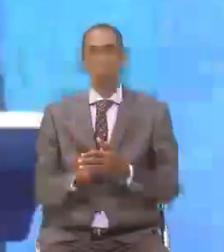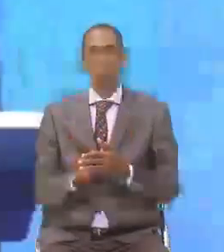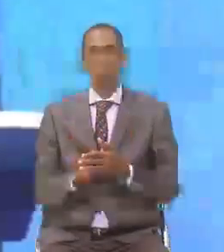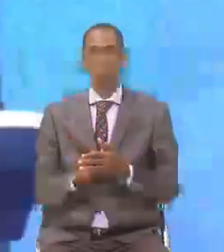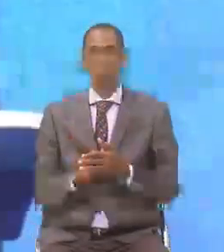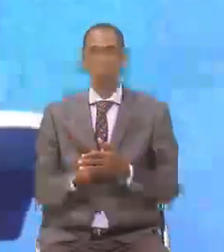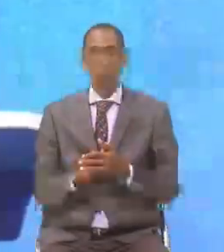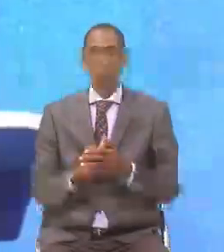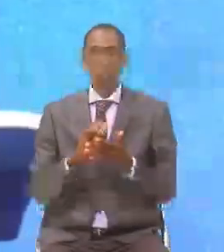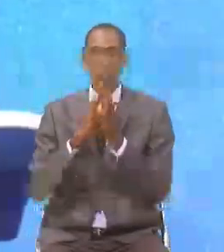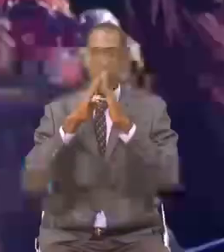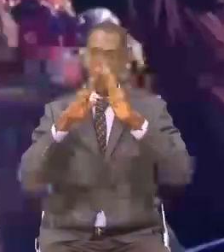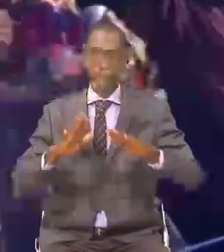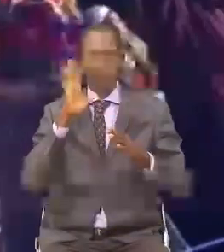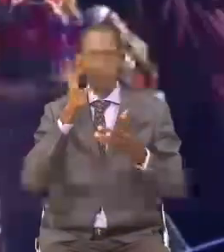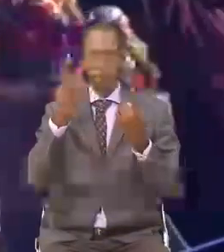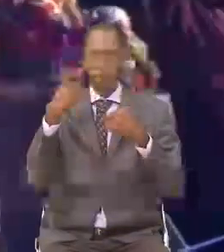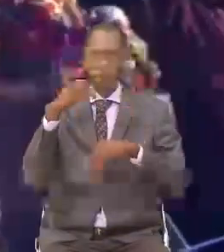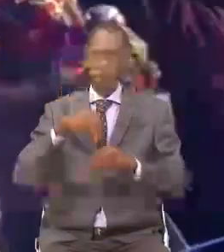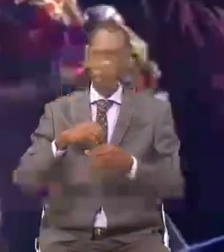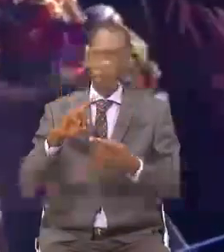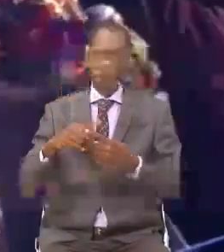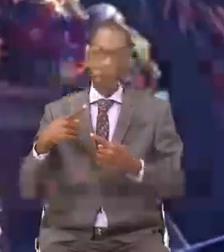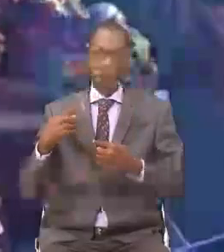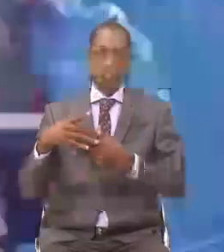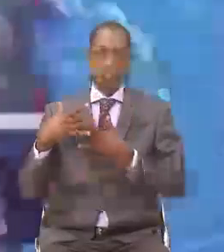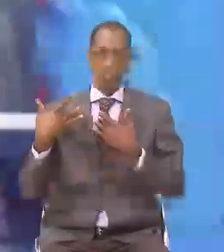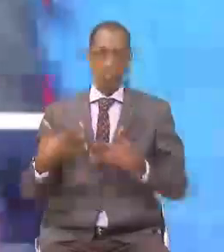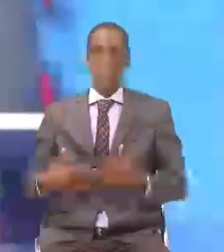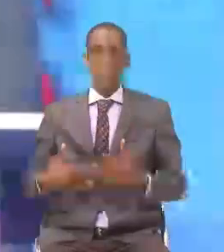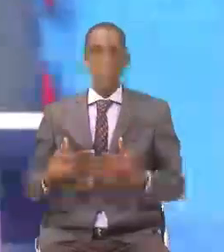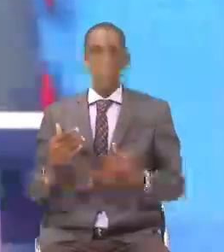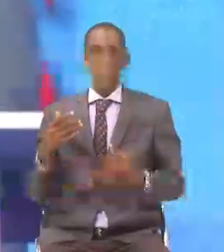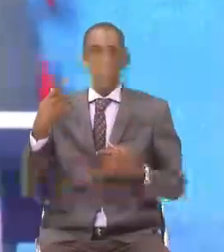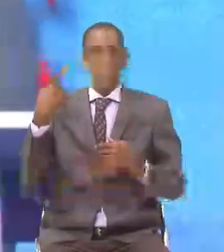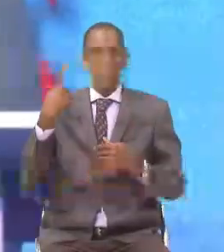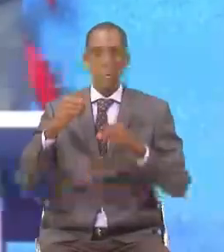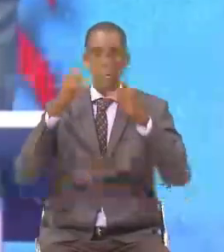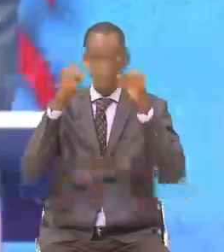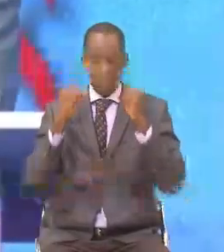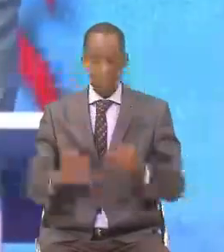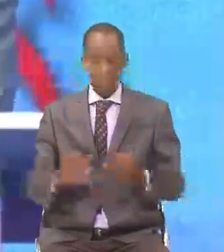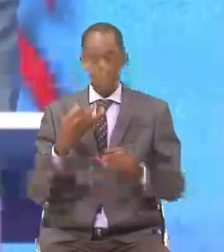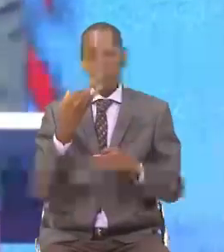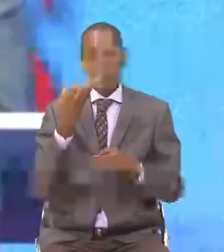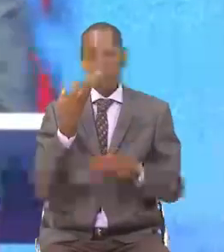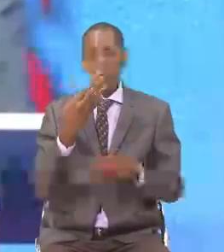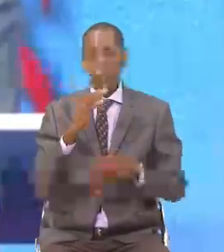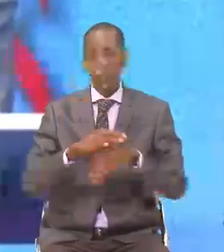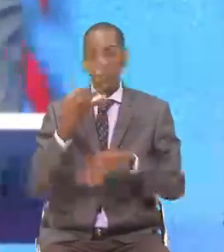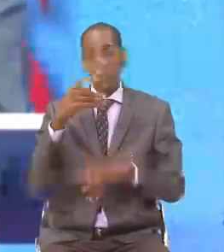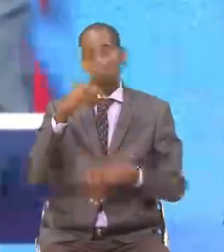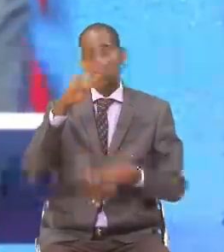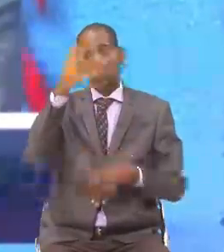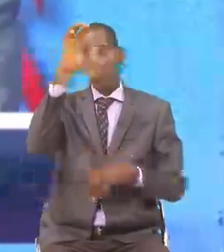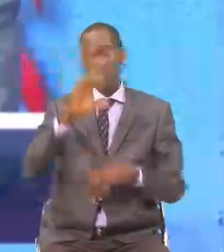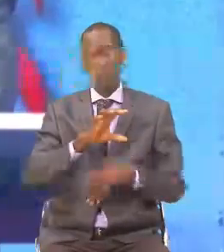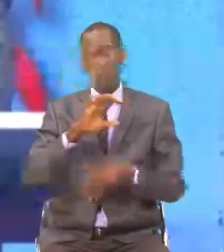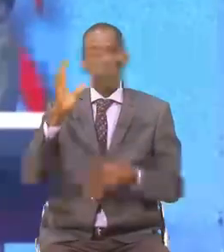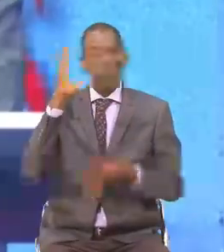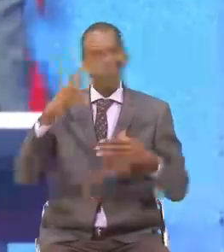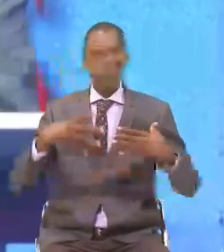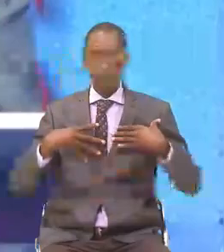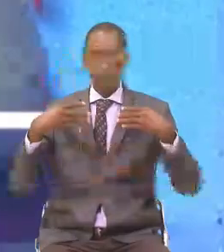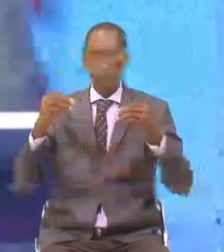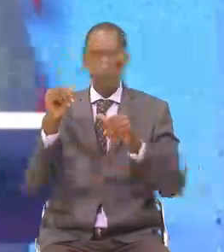Sin will be forgiven. Peace will come to the heart. Your power from the